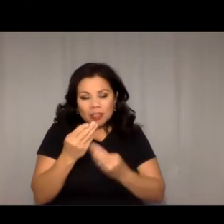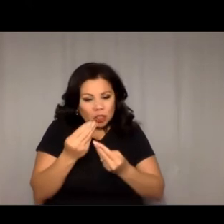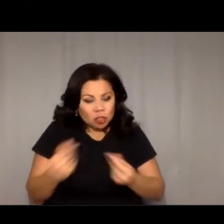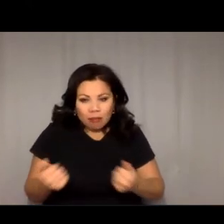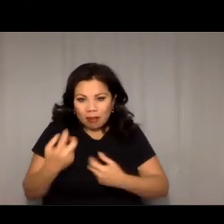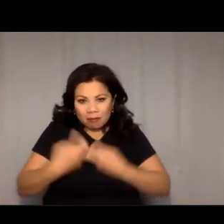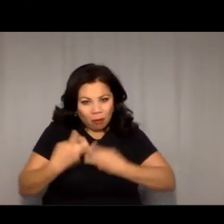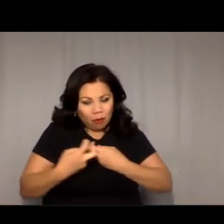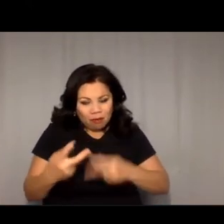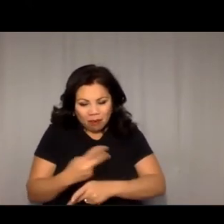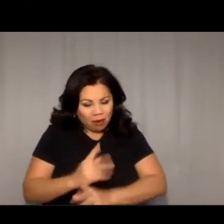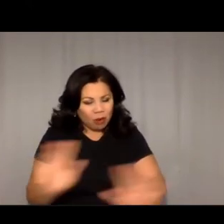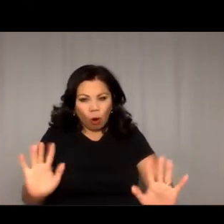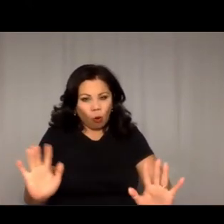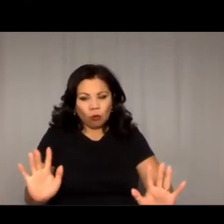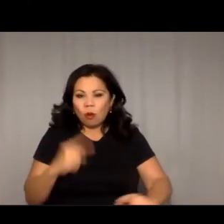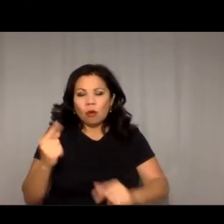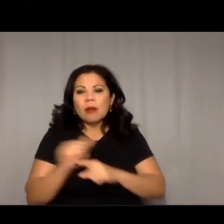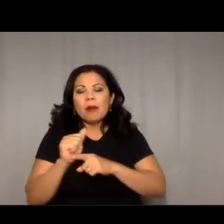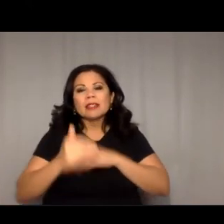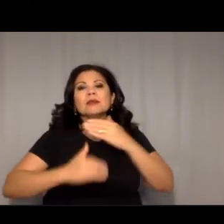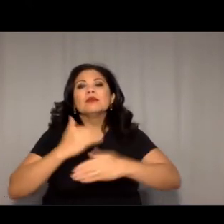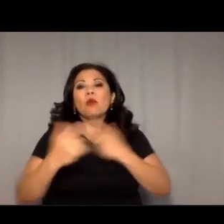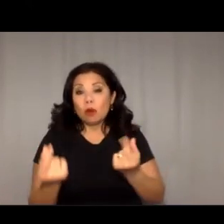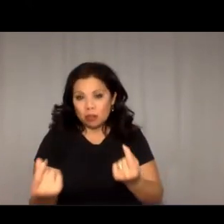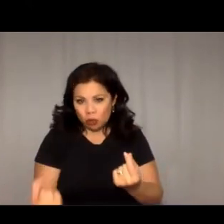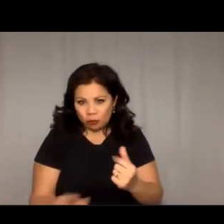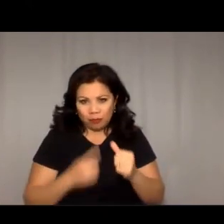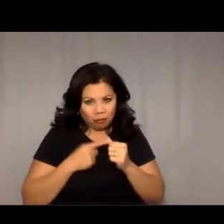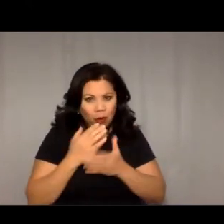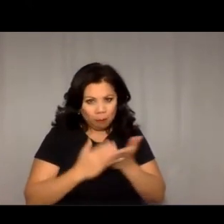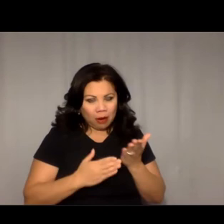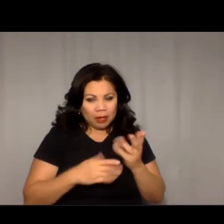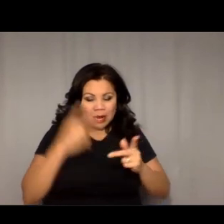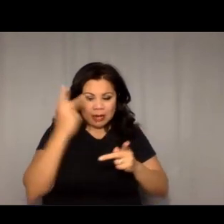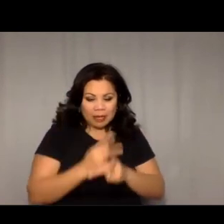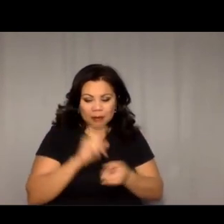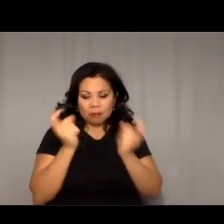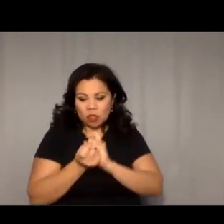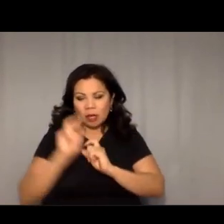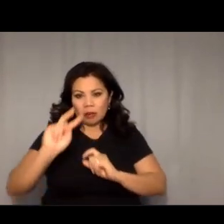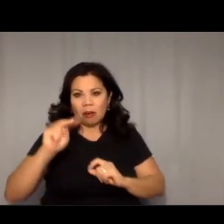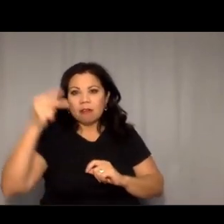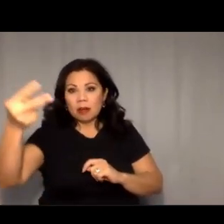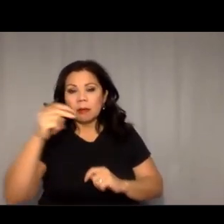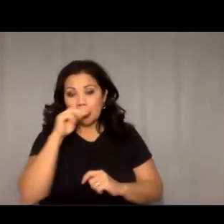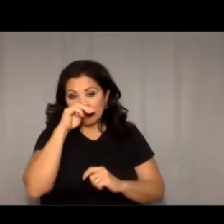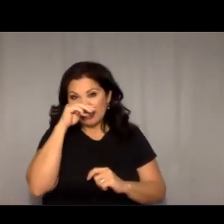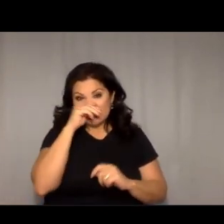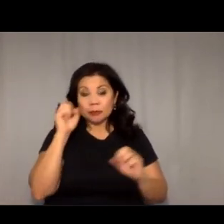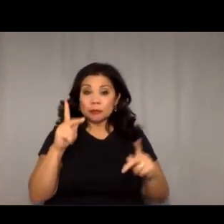this page. We were just practicing the procedure. The first step, keep, change, flip. All right,